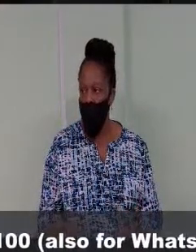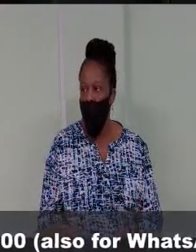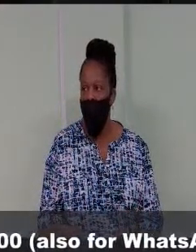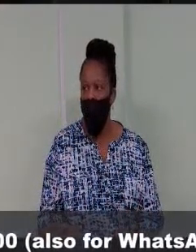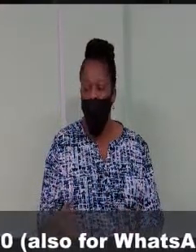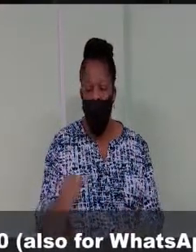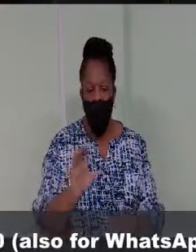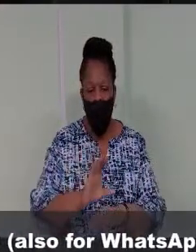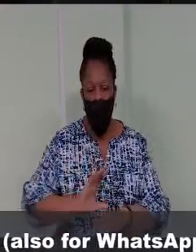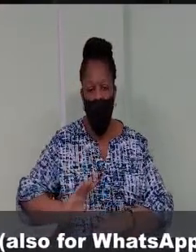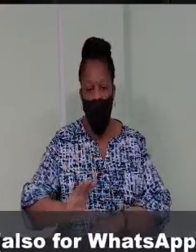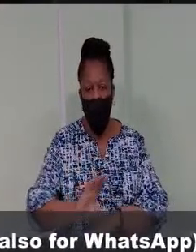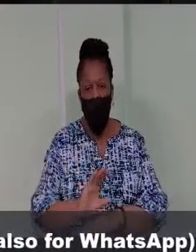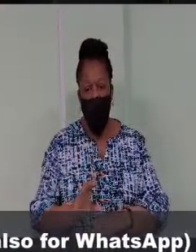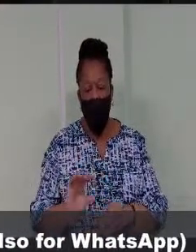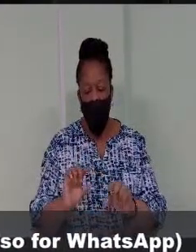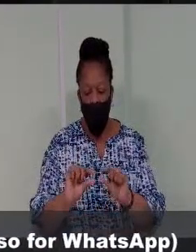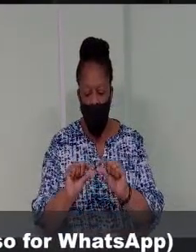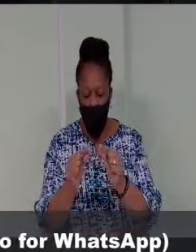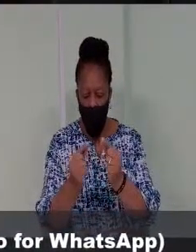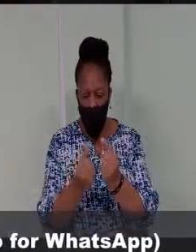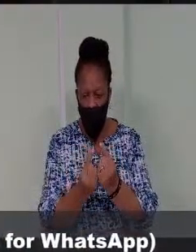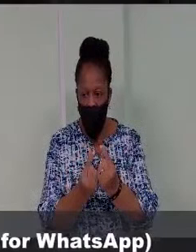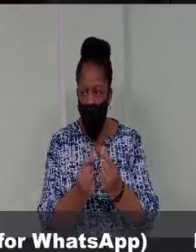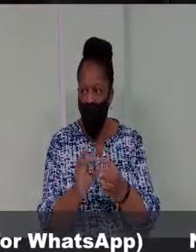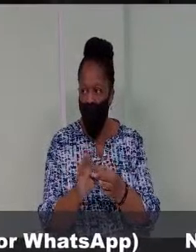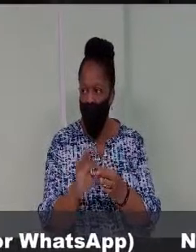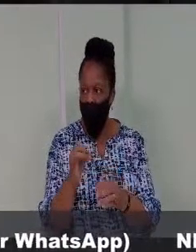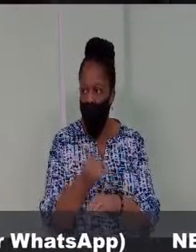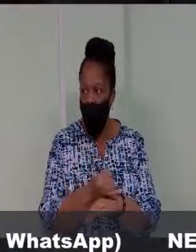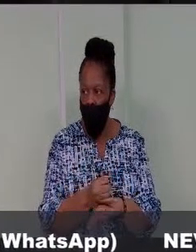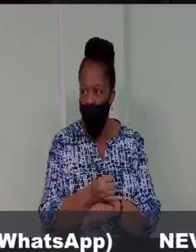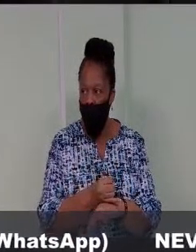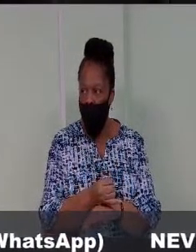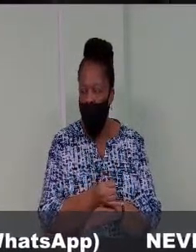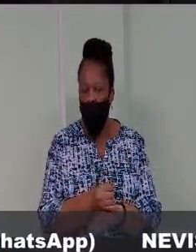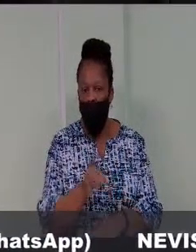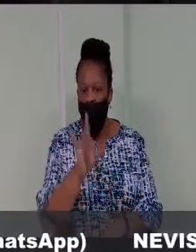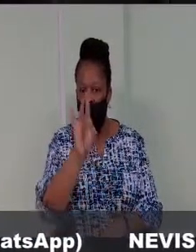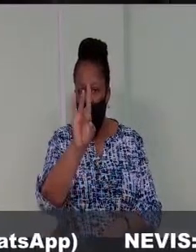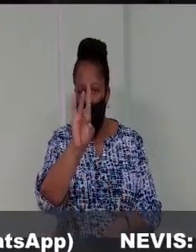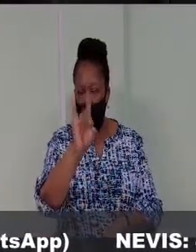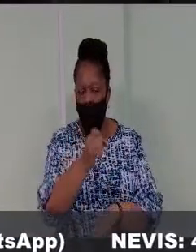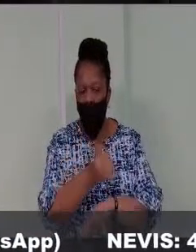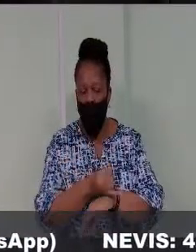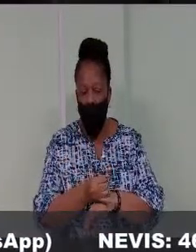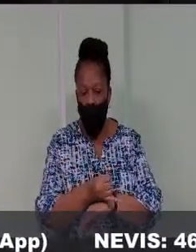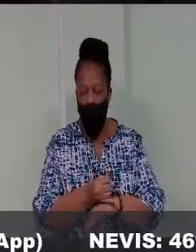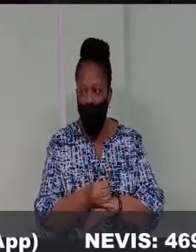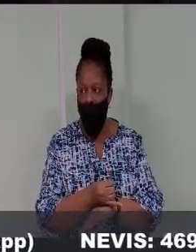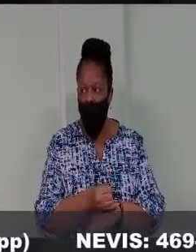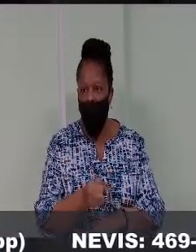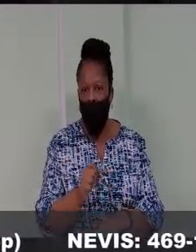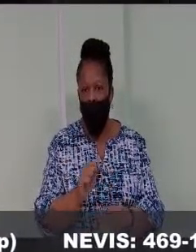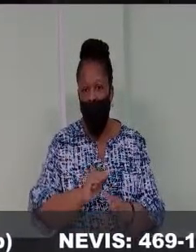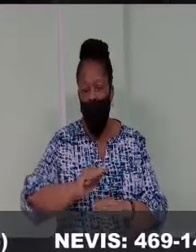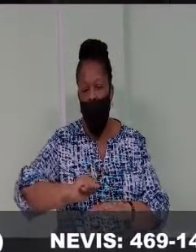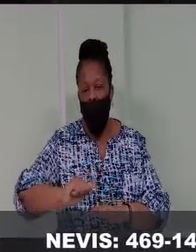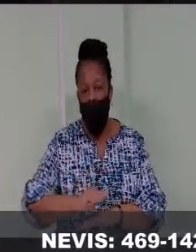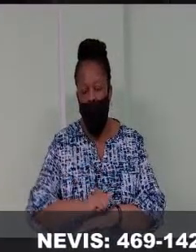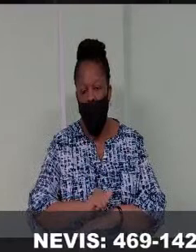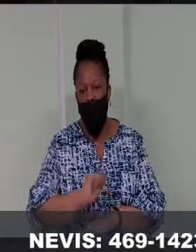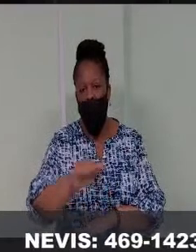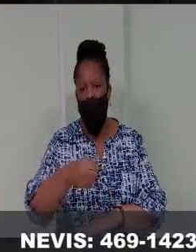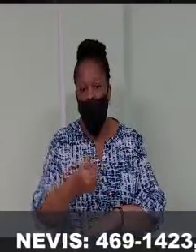bubble only includes 8 territories, okay? So it's Anguilla,